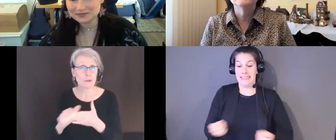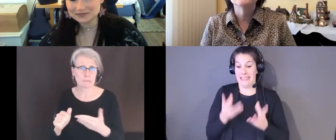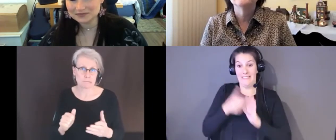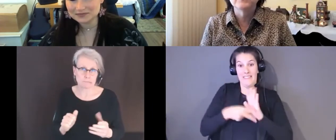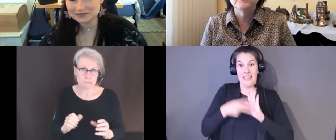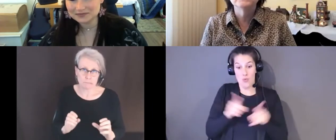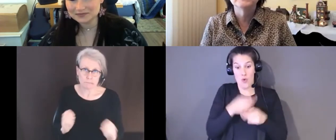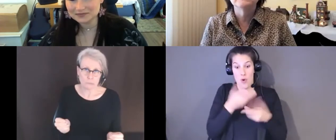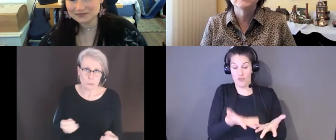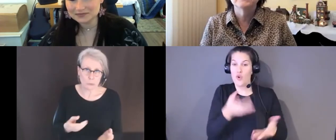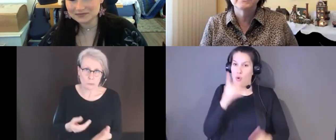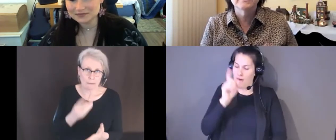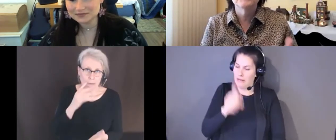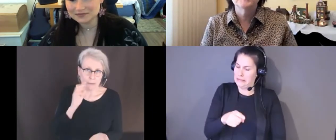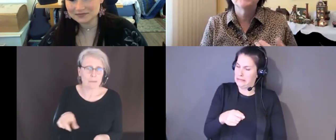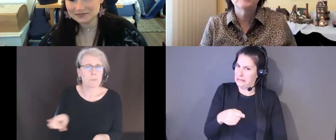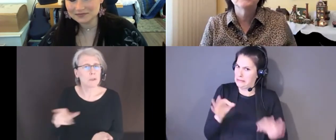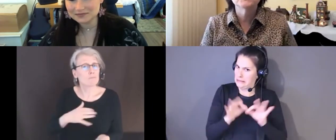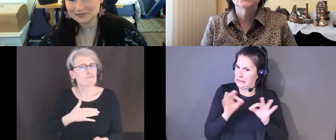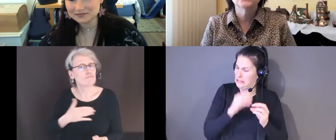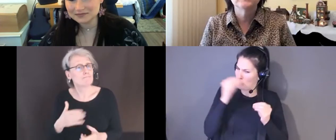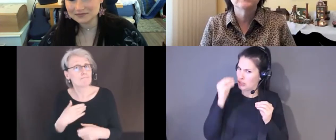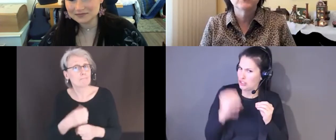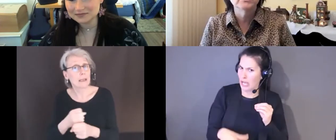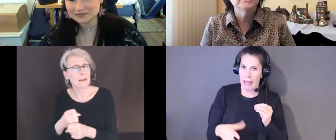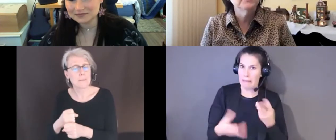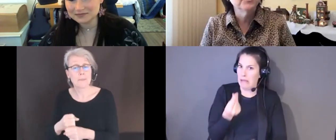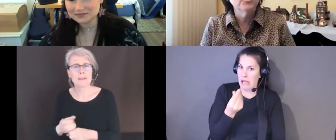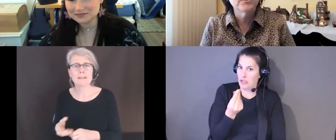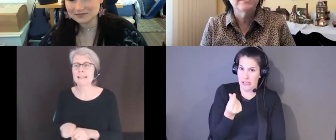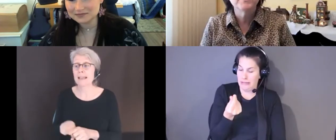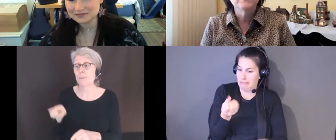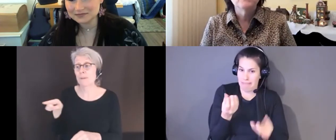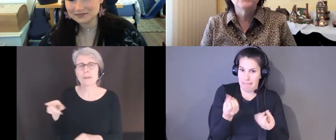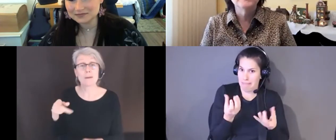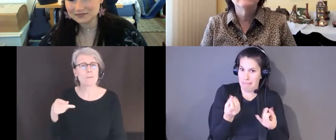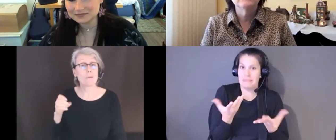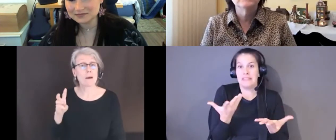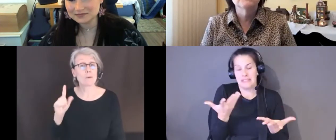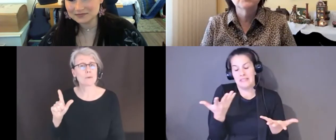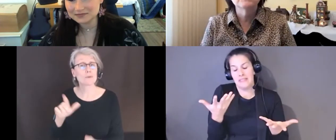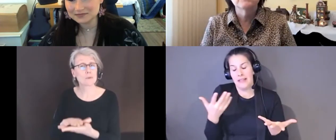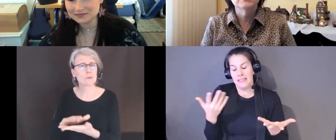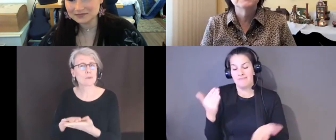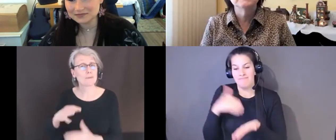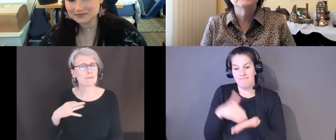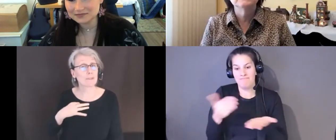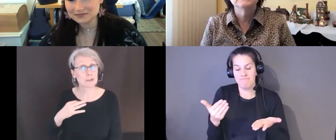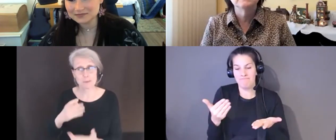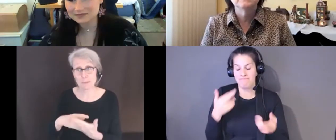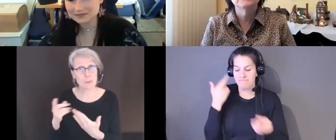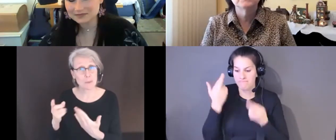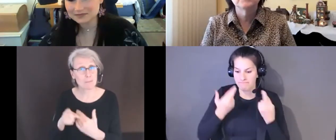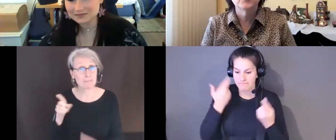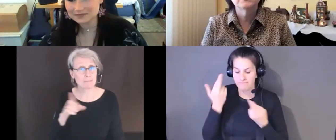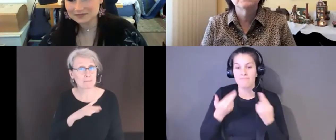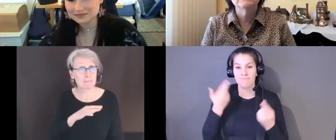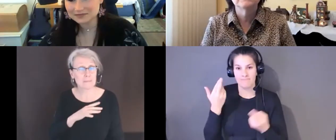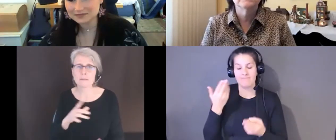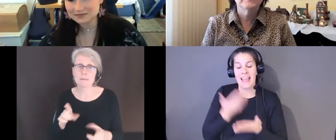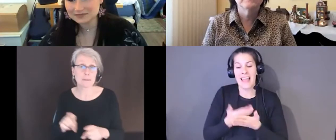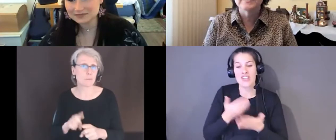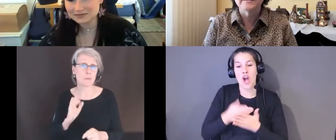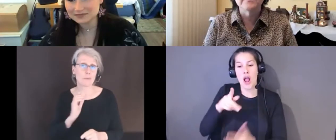many, I'm really thinking again about the Powell School with the volunteer program. We have a number of volunteers in different parts